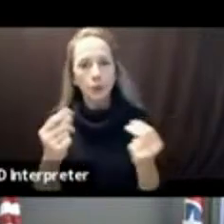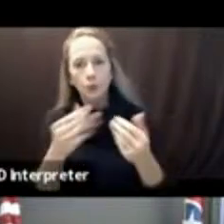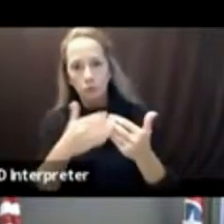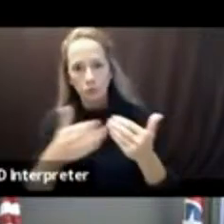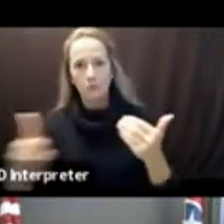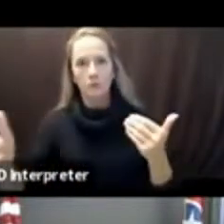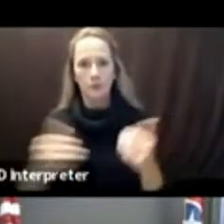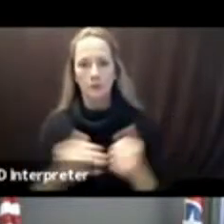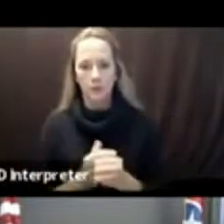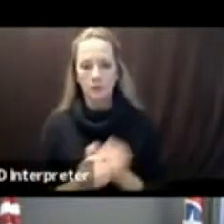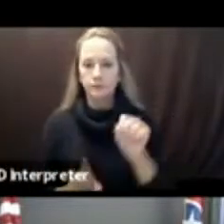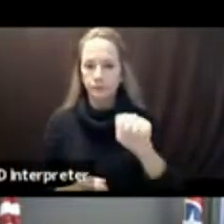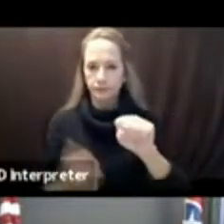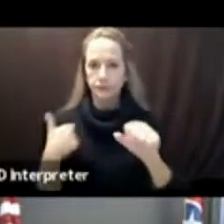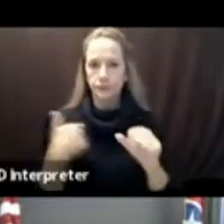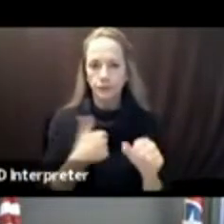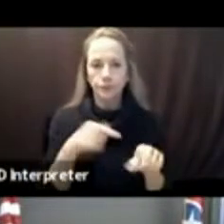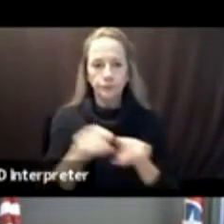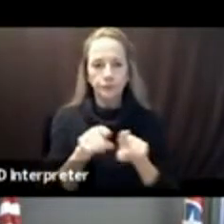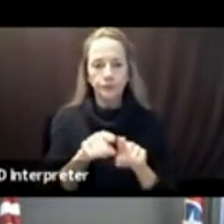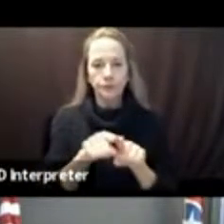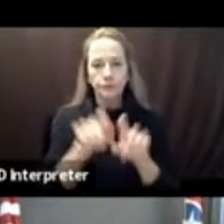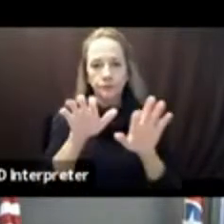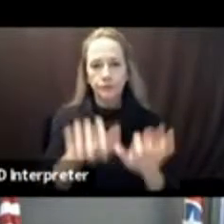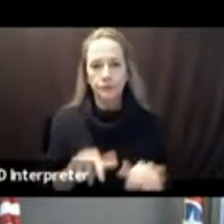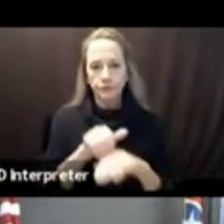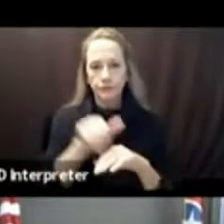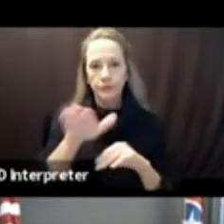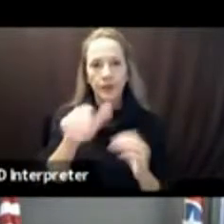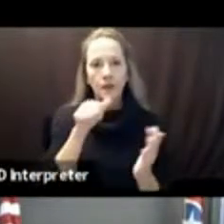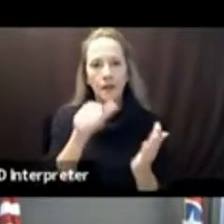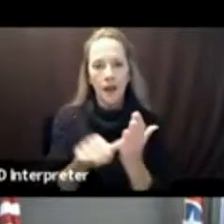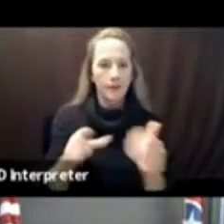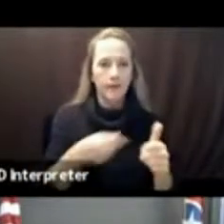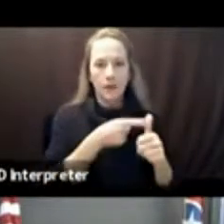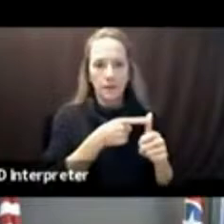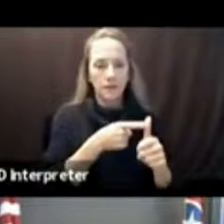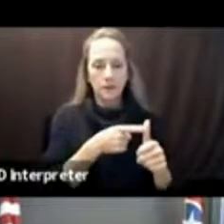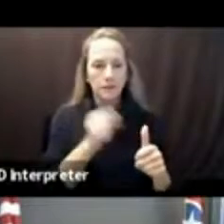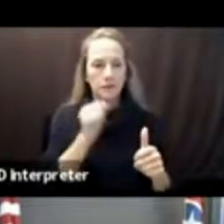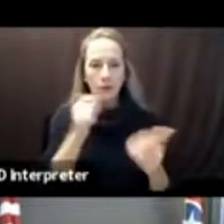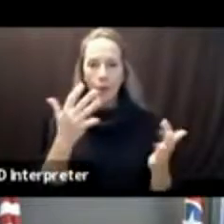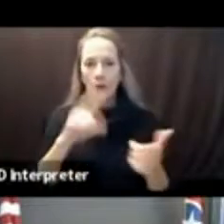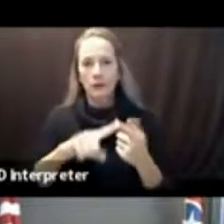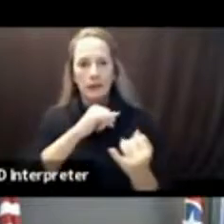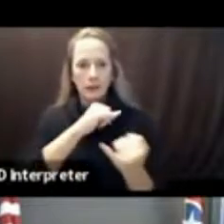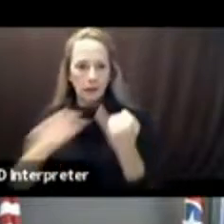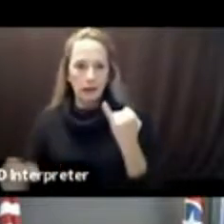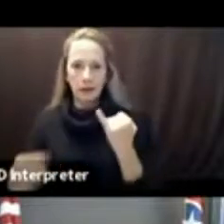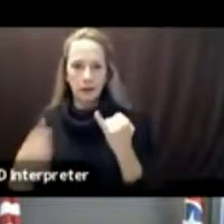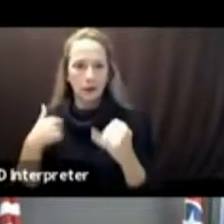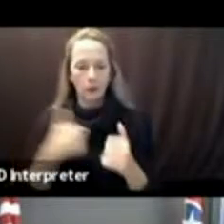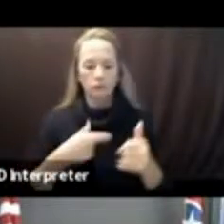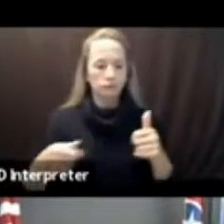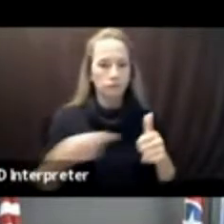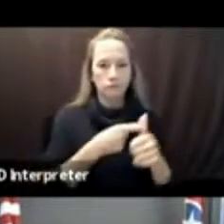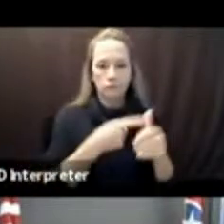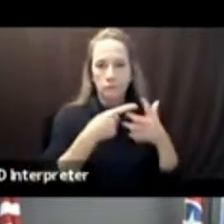And we also provide letters on the front end instead of at the end to all parents.